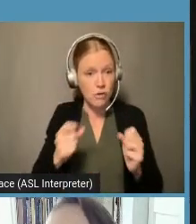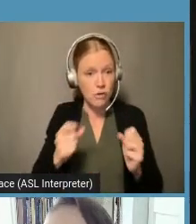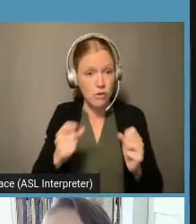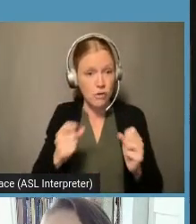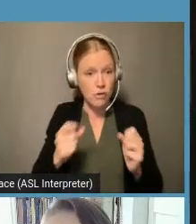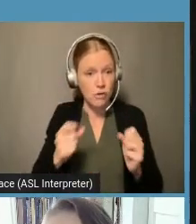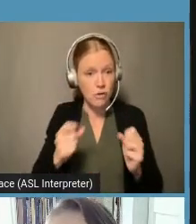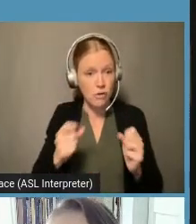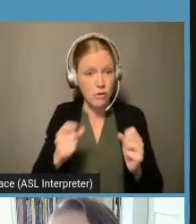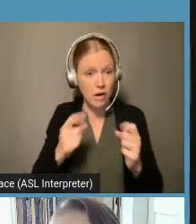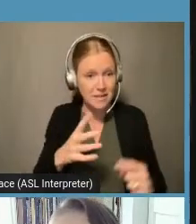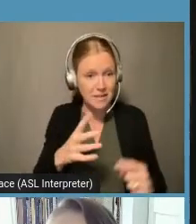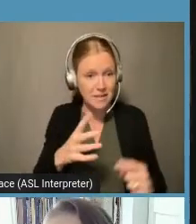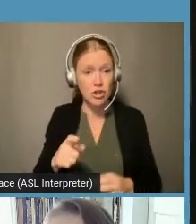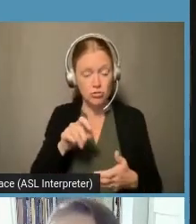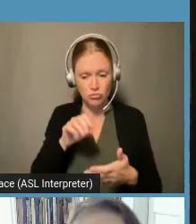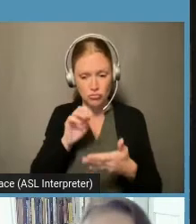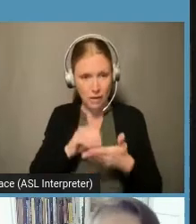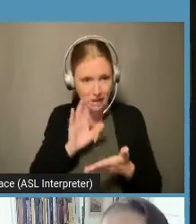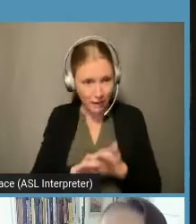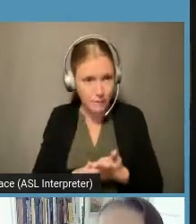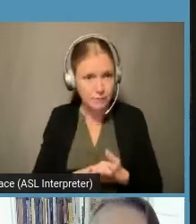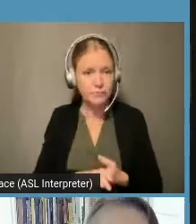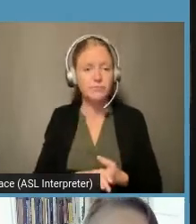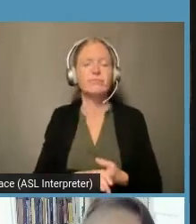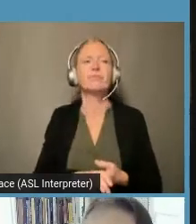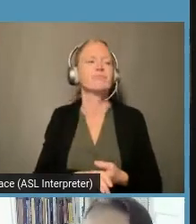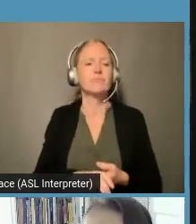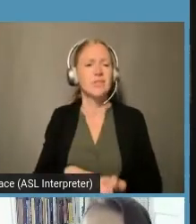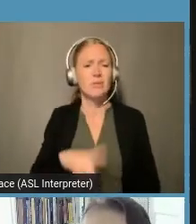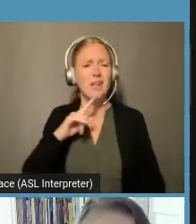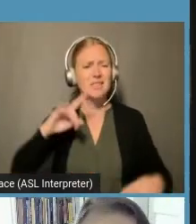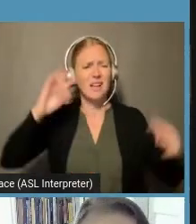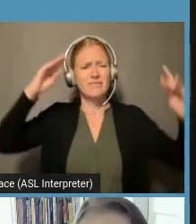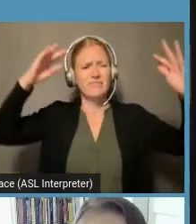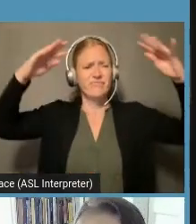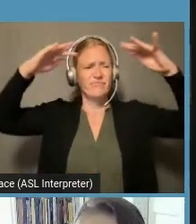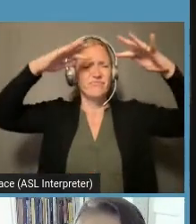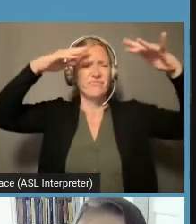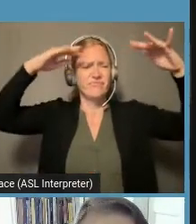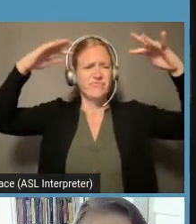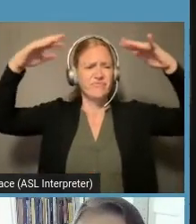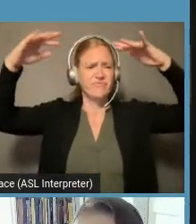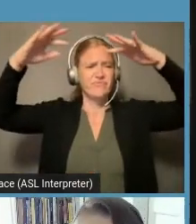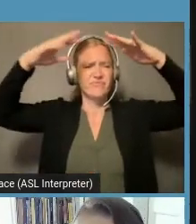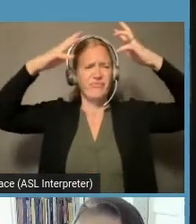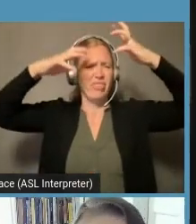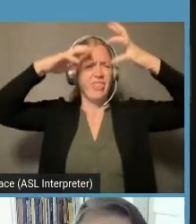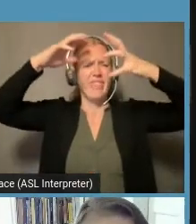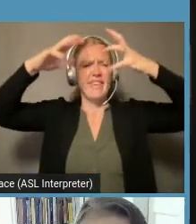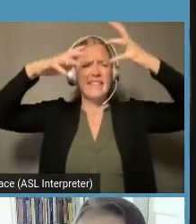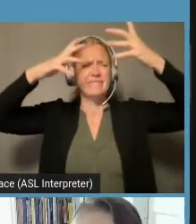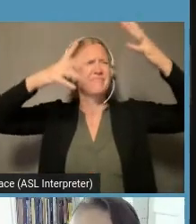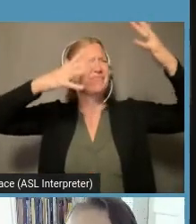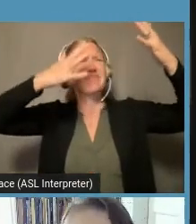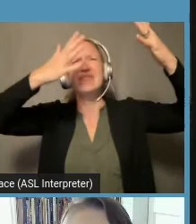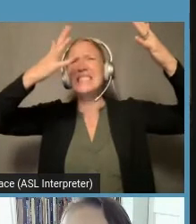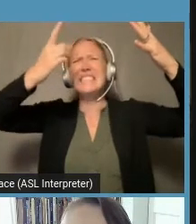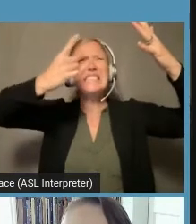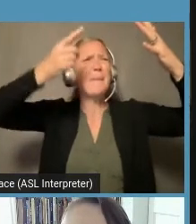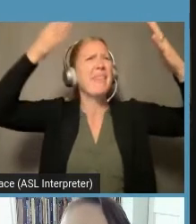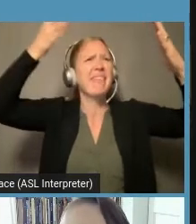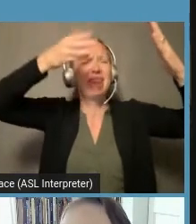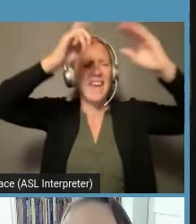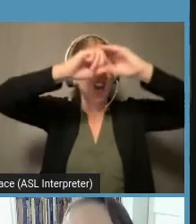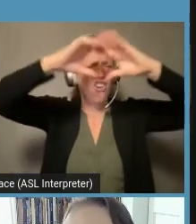actually write that down somewhere, it's all just a vague forest. It's like, I can see there is a forest, but